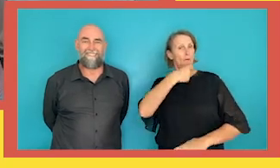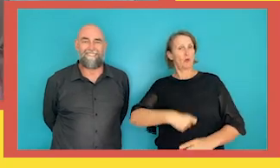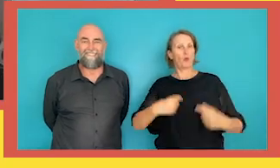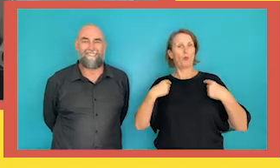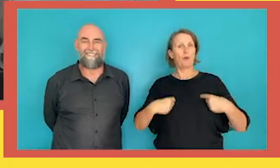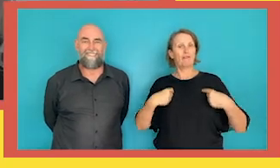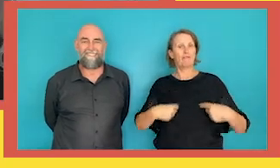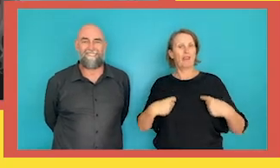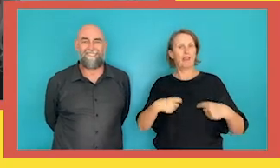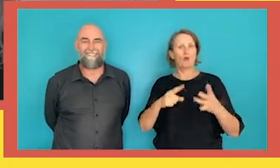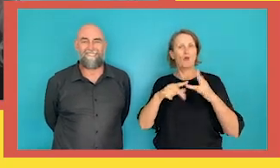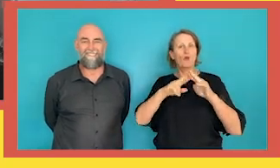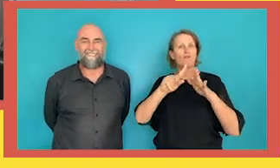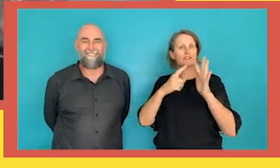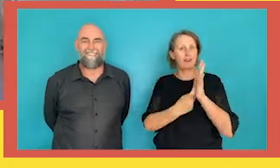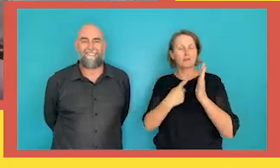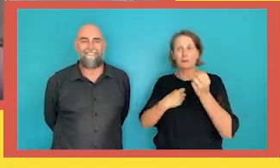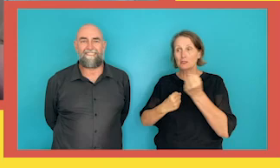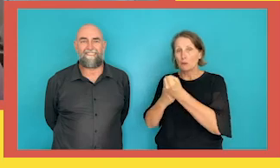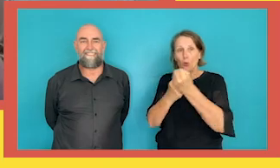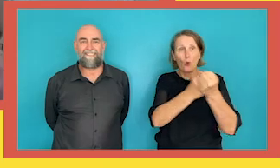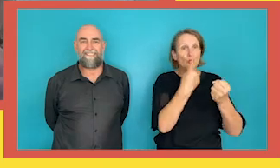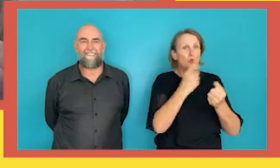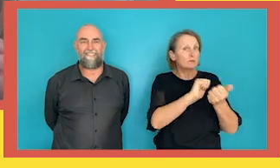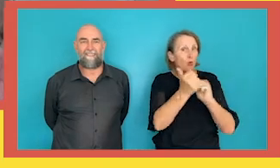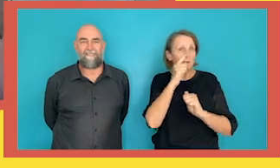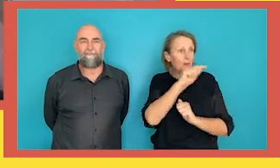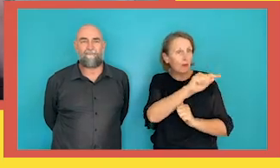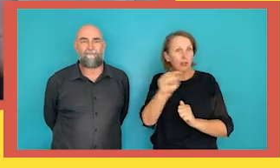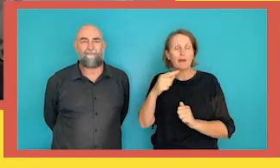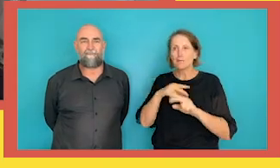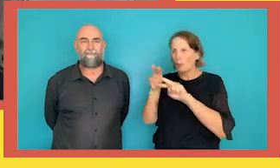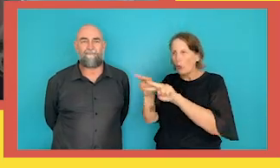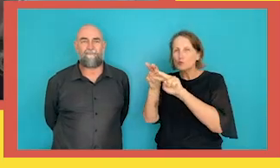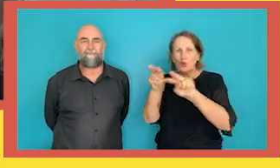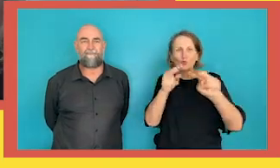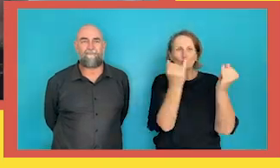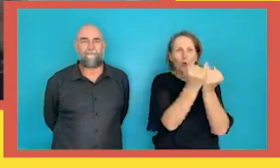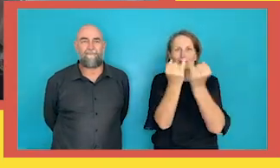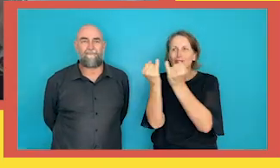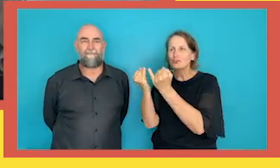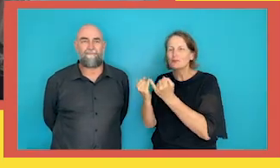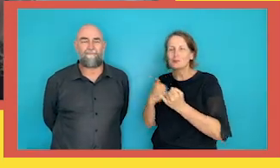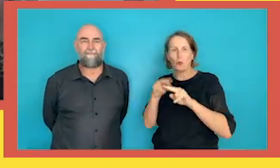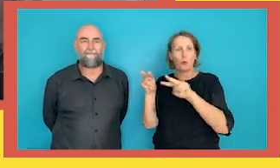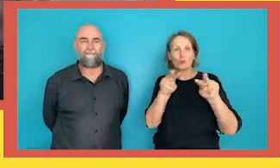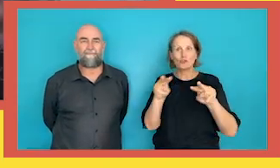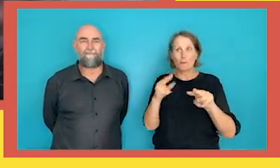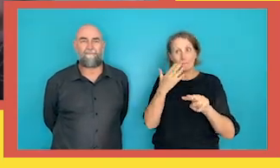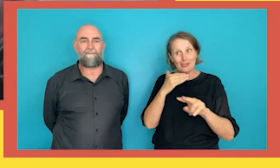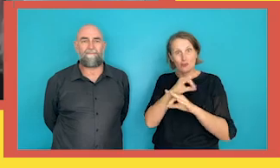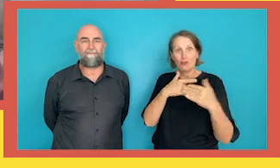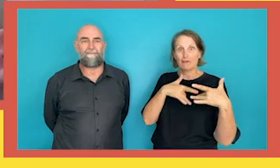cannot wait to support the athletes. Really excited about that. Watch all you legends compete over there. No